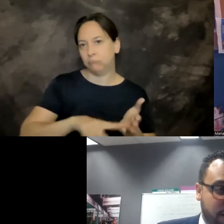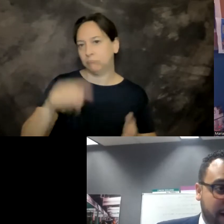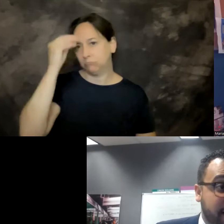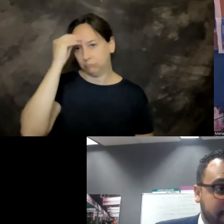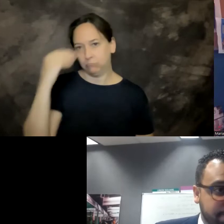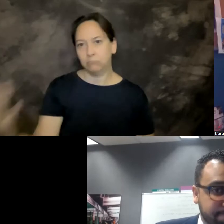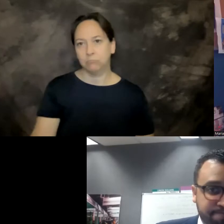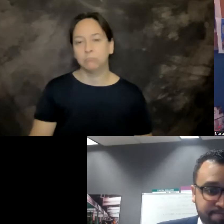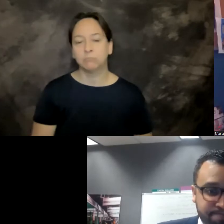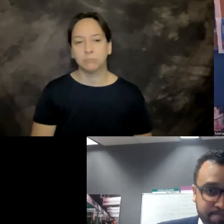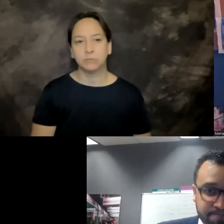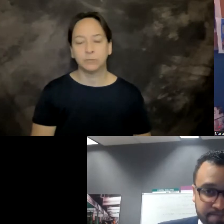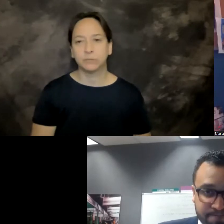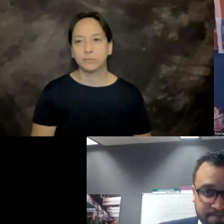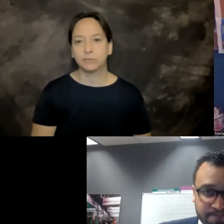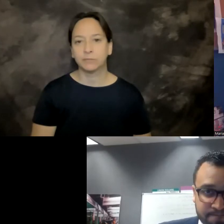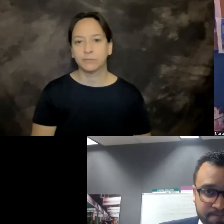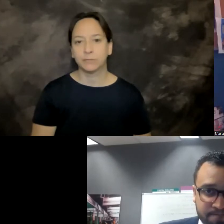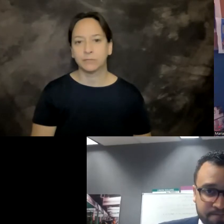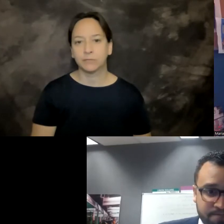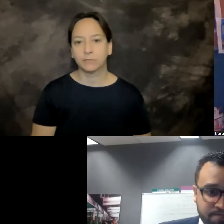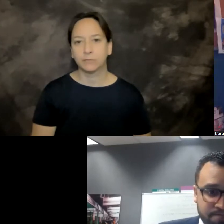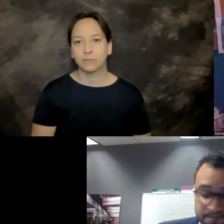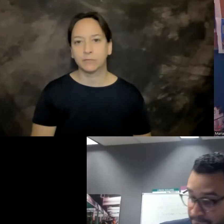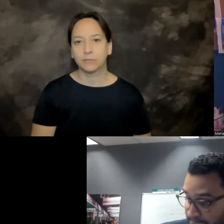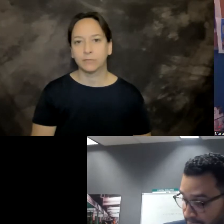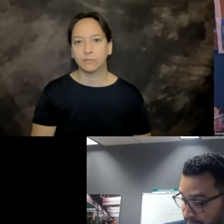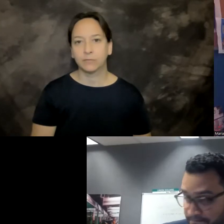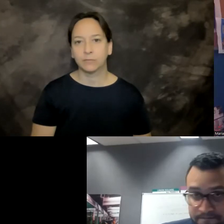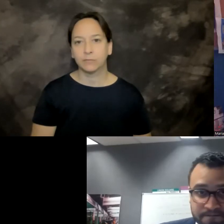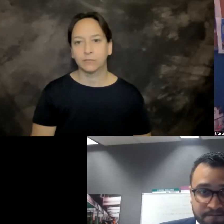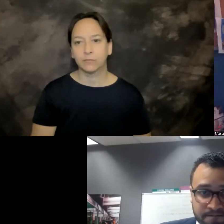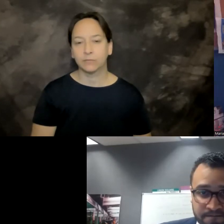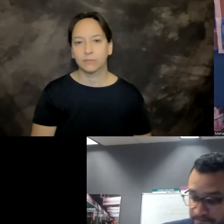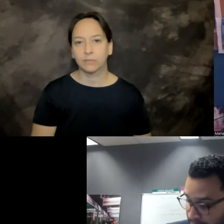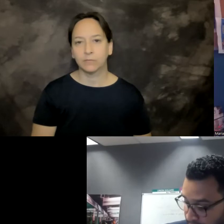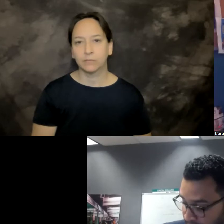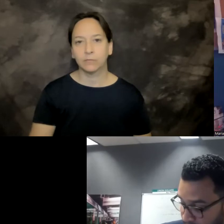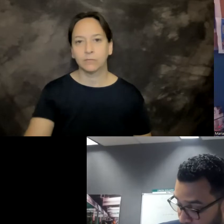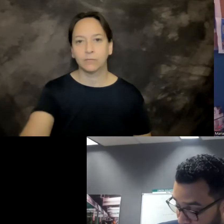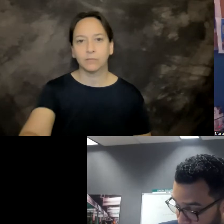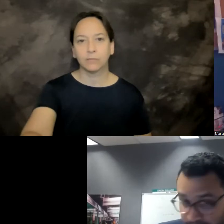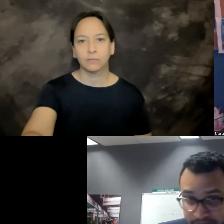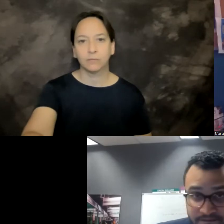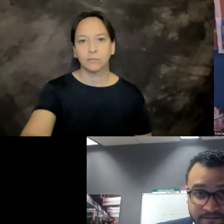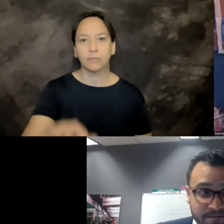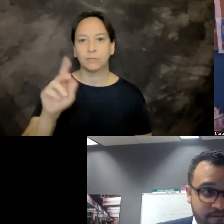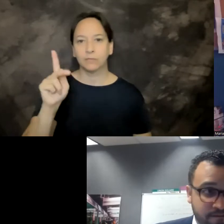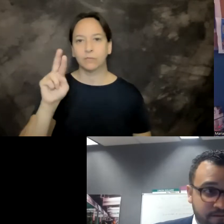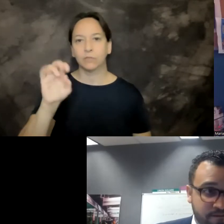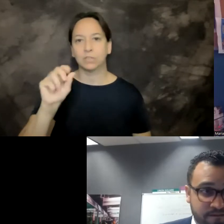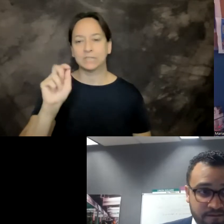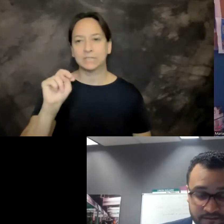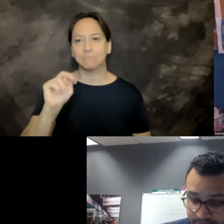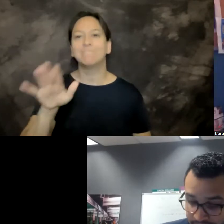that off the top of my head. Commissioner, I can give a little bit. Yep, I have some of that information, Rhoda. And I know Rhoda very well. Please feel free to follow